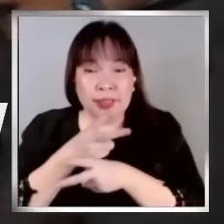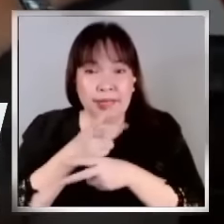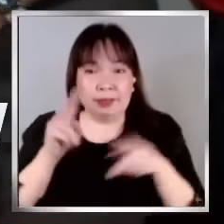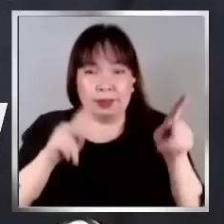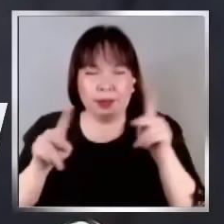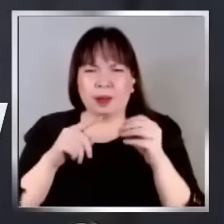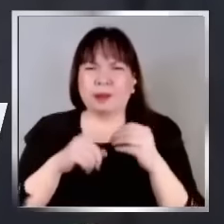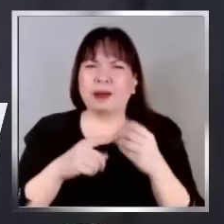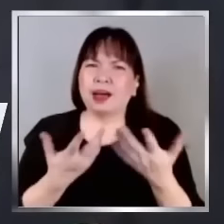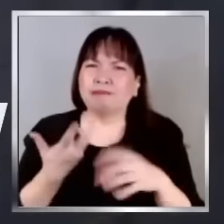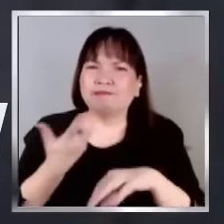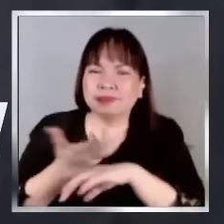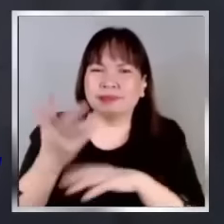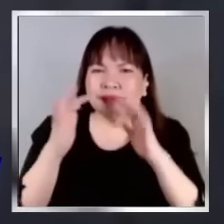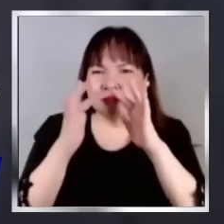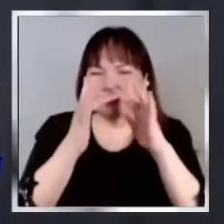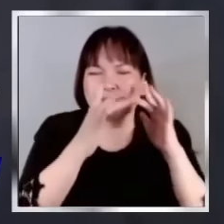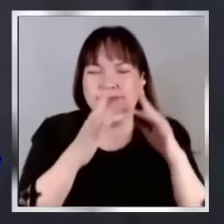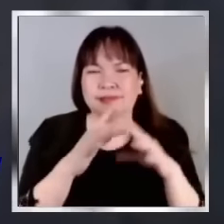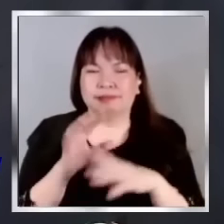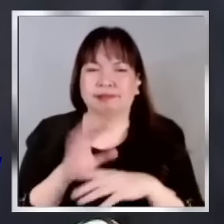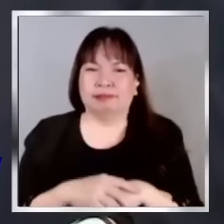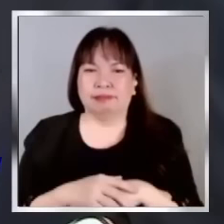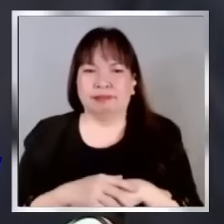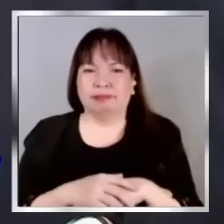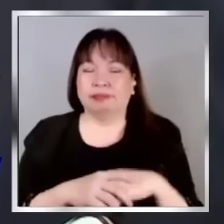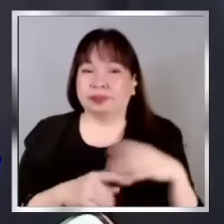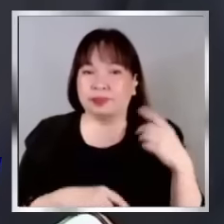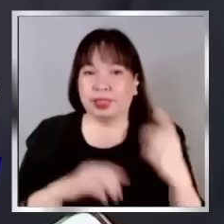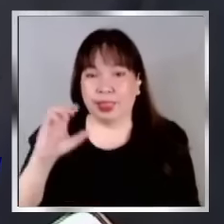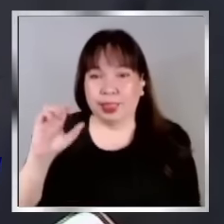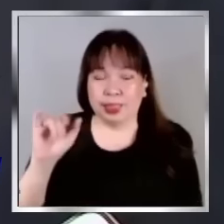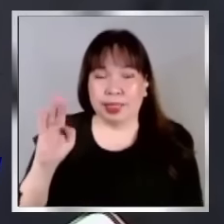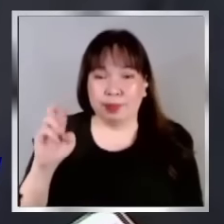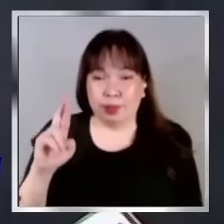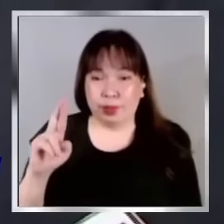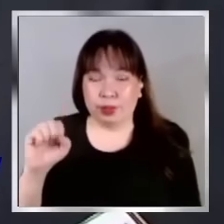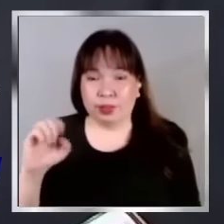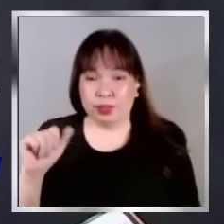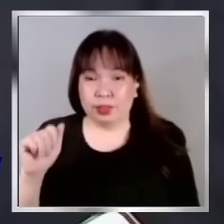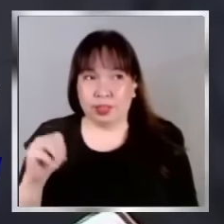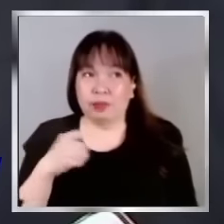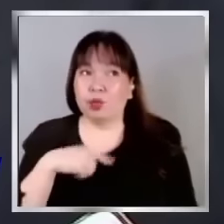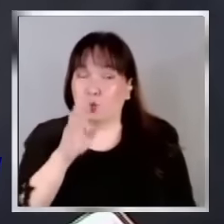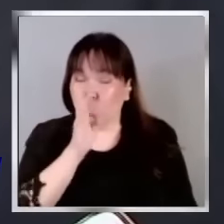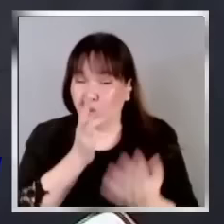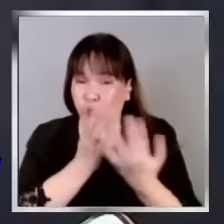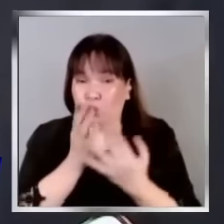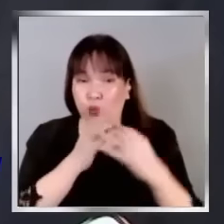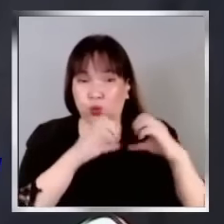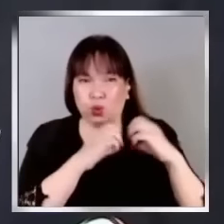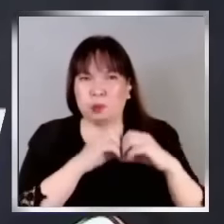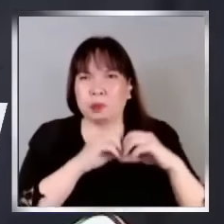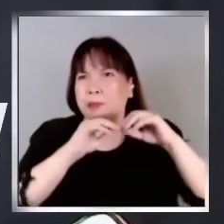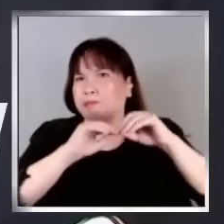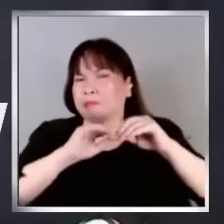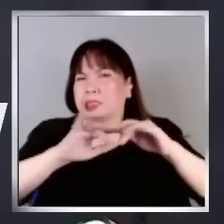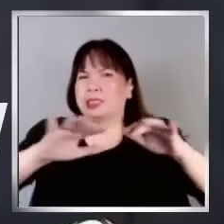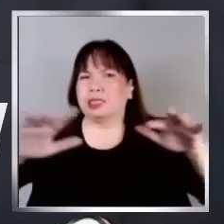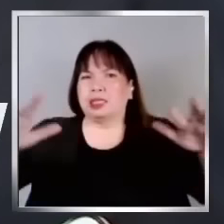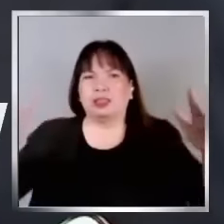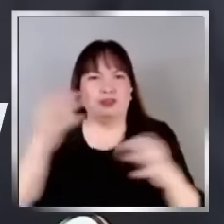scam. With GMA, with the unparalleled reach that you have, the creative powers that you have, is